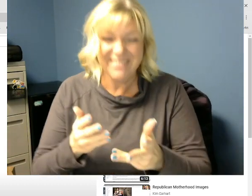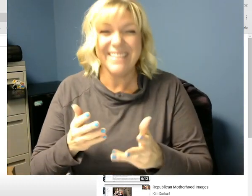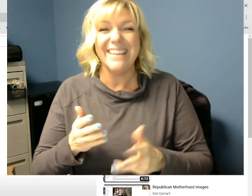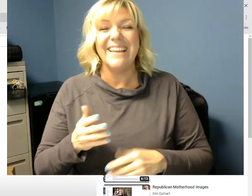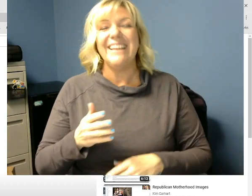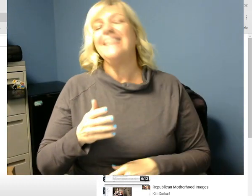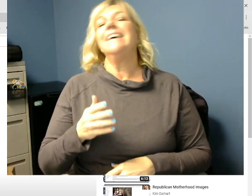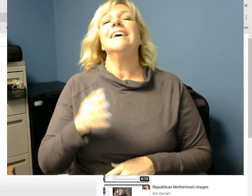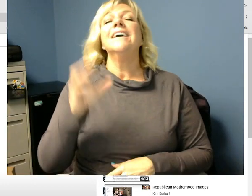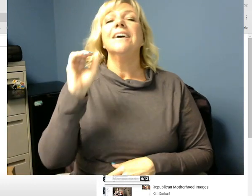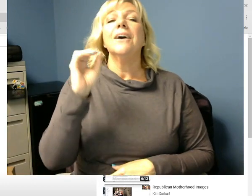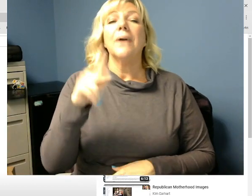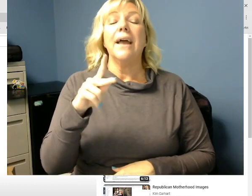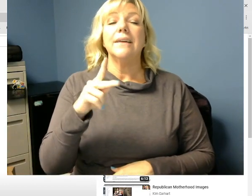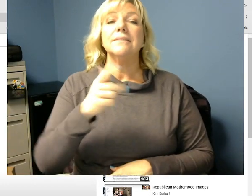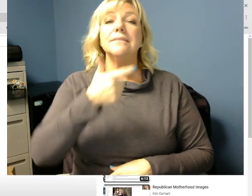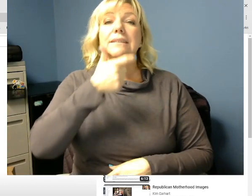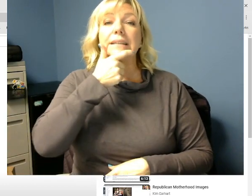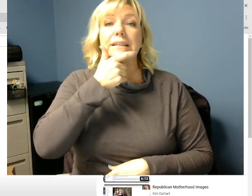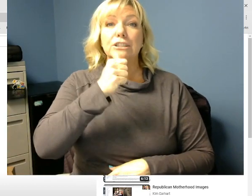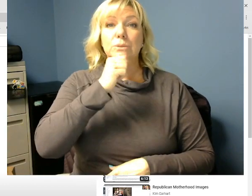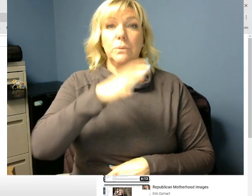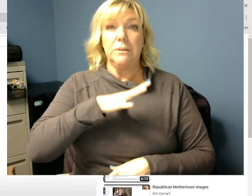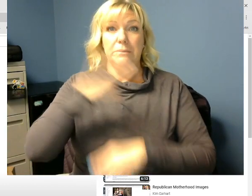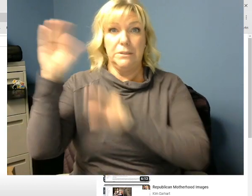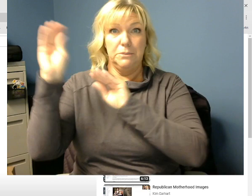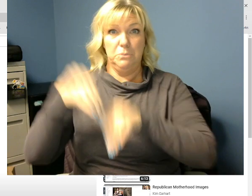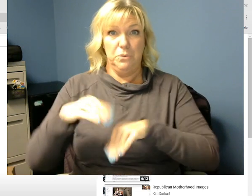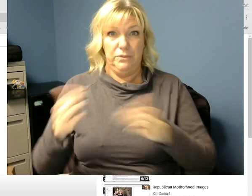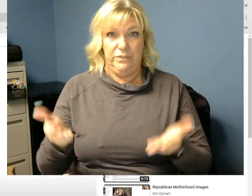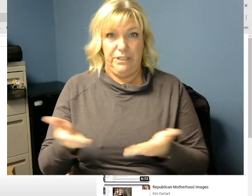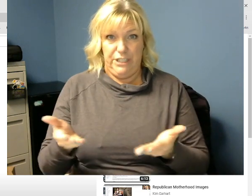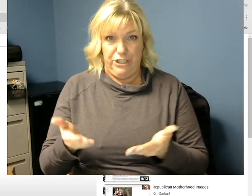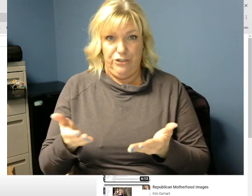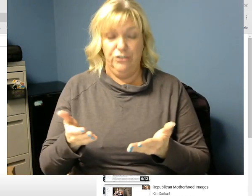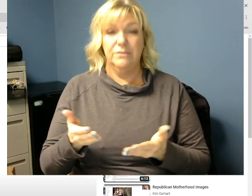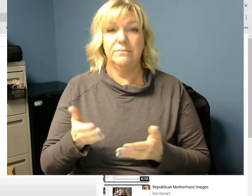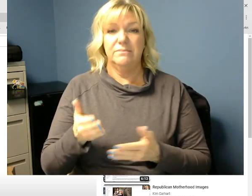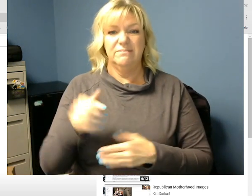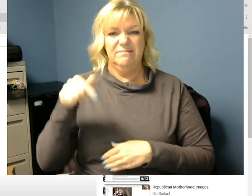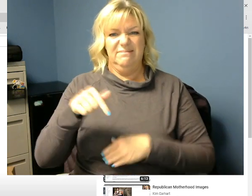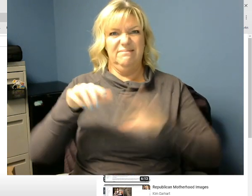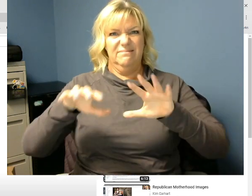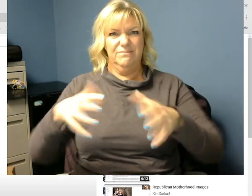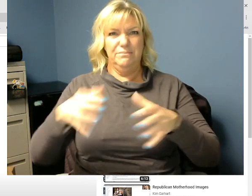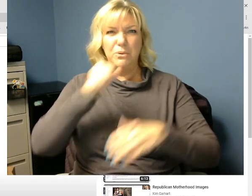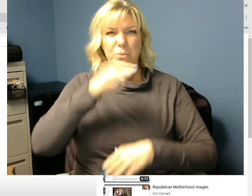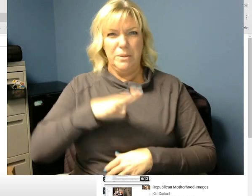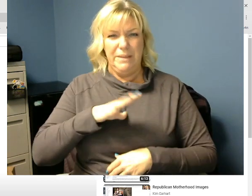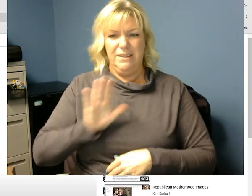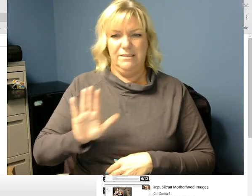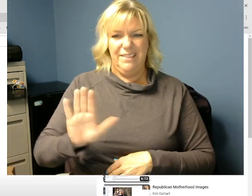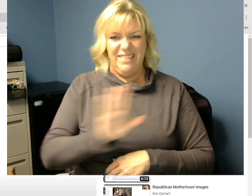English colonial women, their experience is really going to